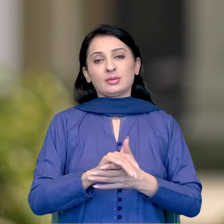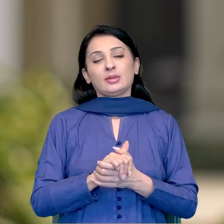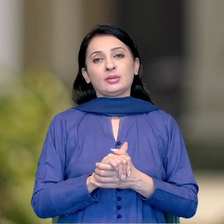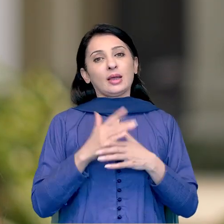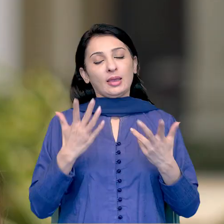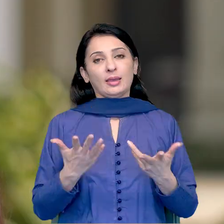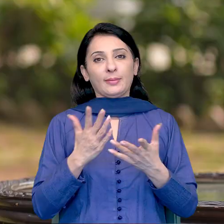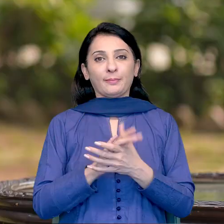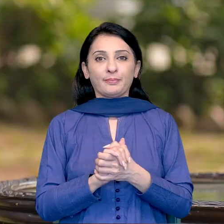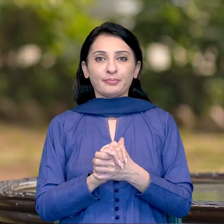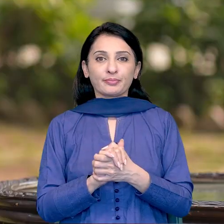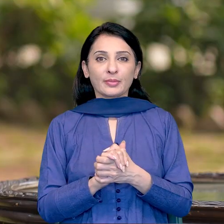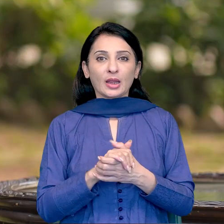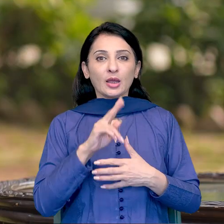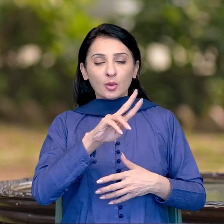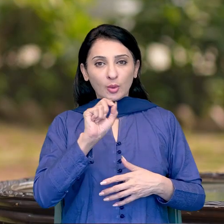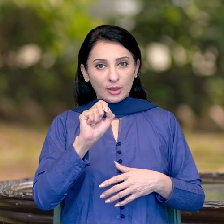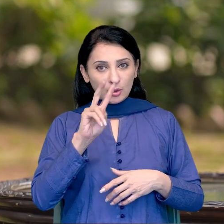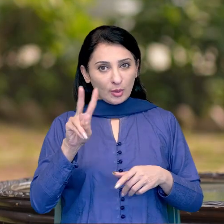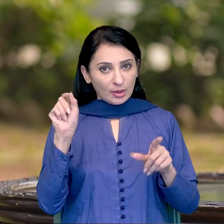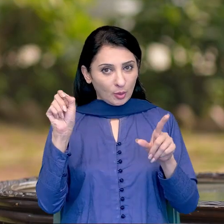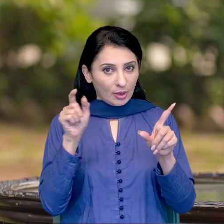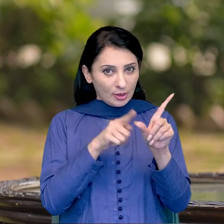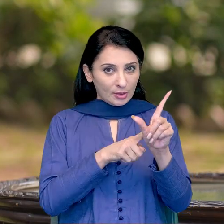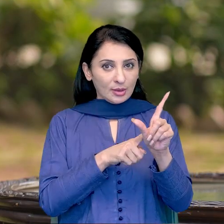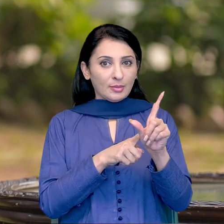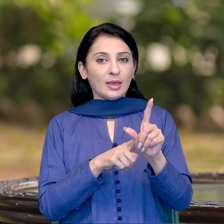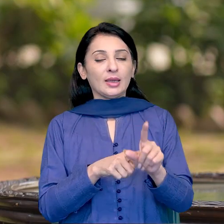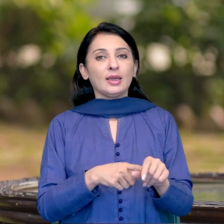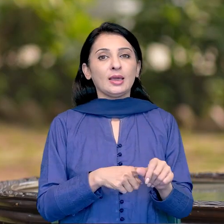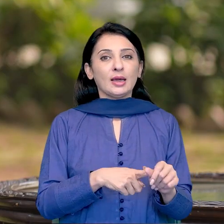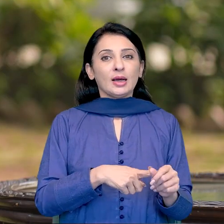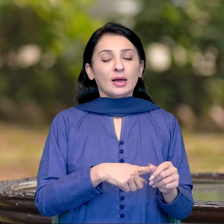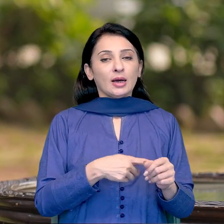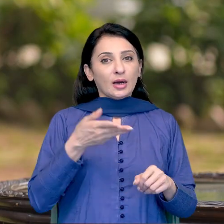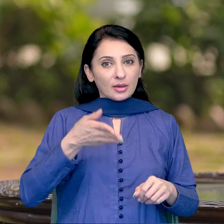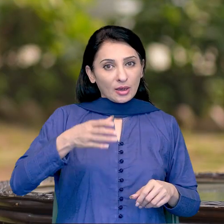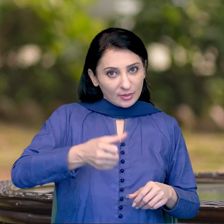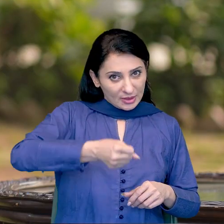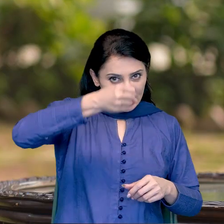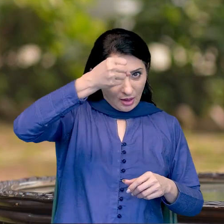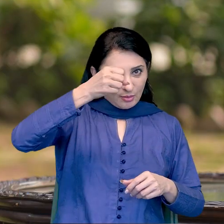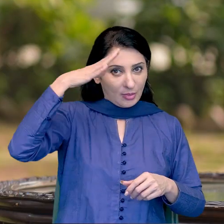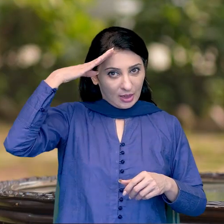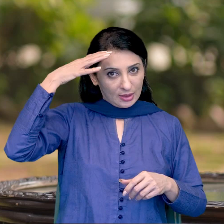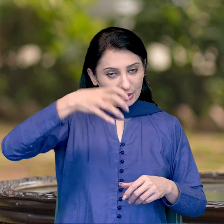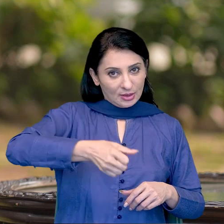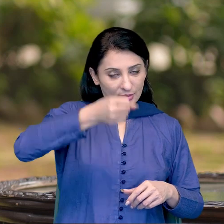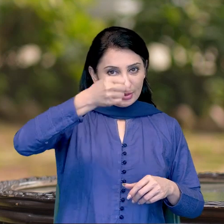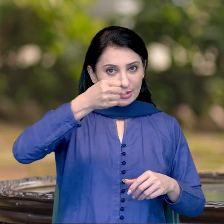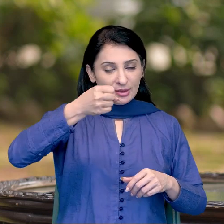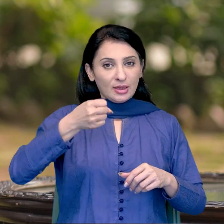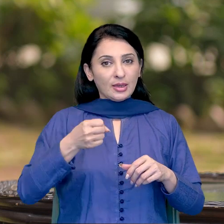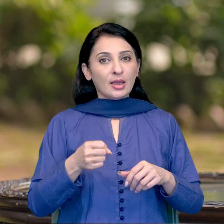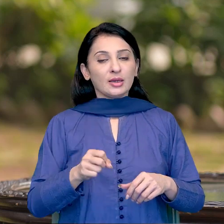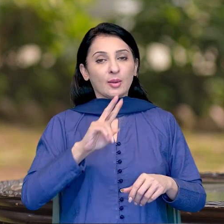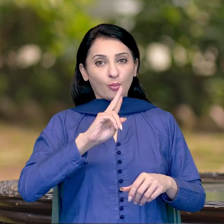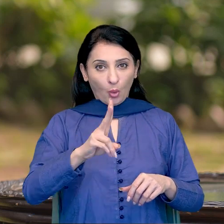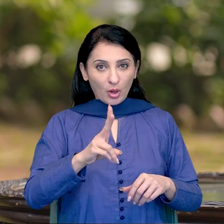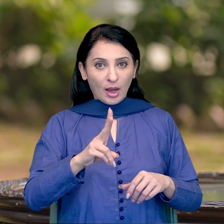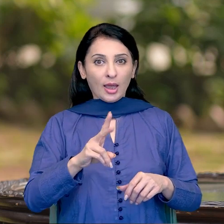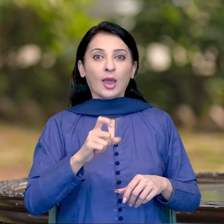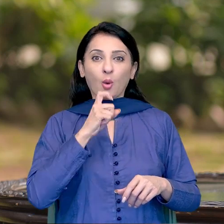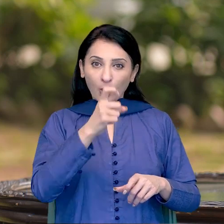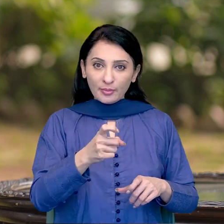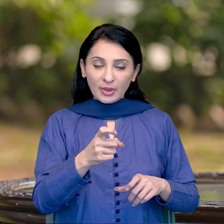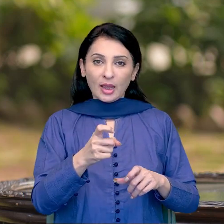animals, etc. In 2020, the Islamabad High Court announced that all animals have legal rights and are entitled to